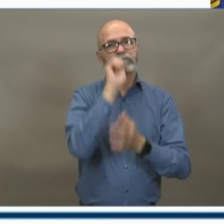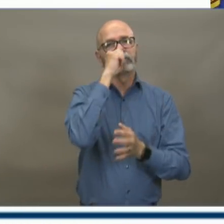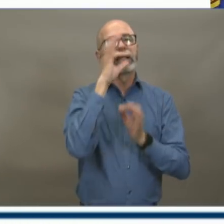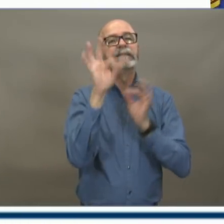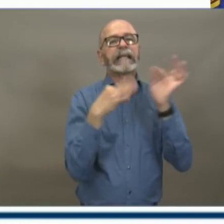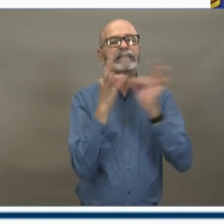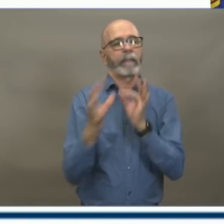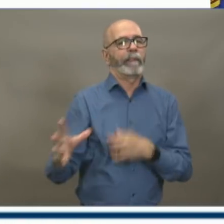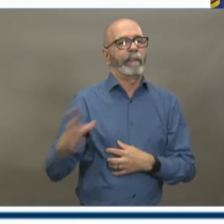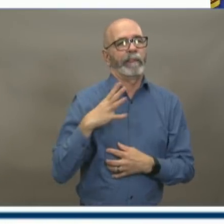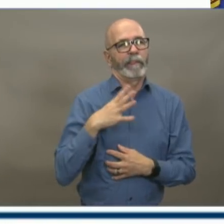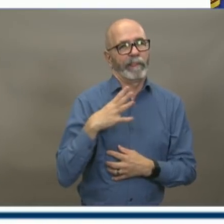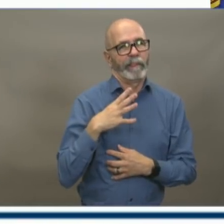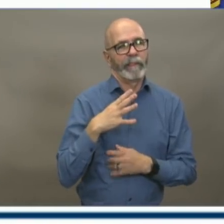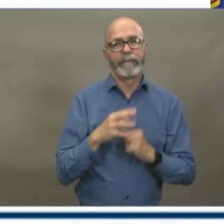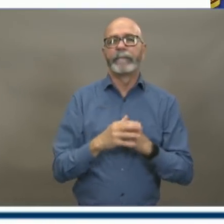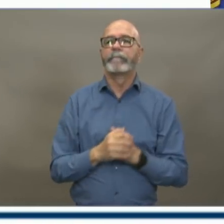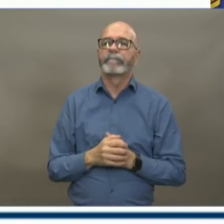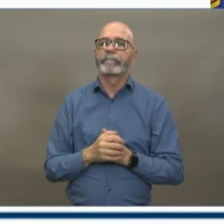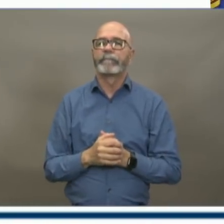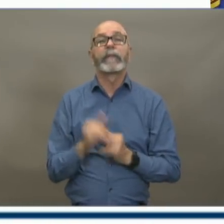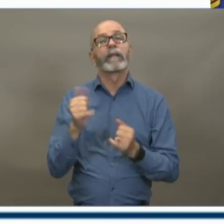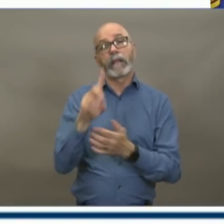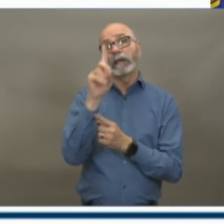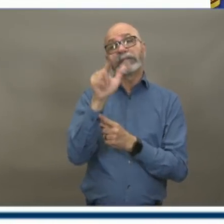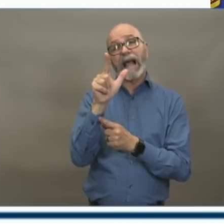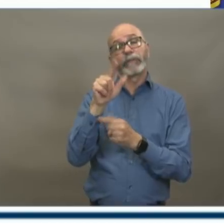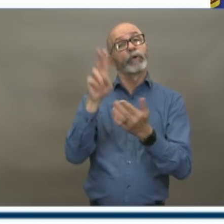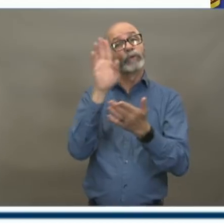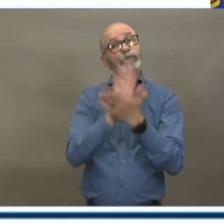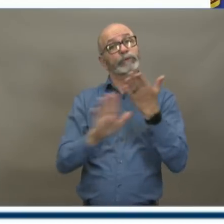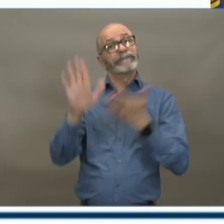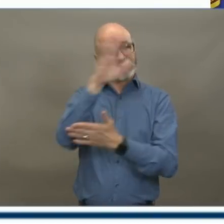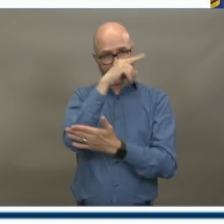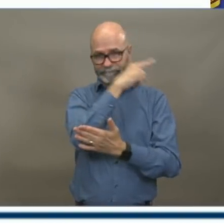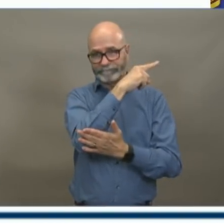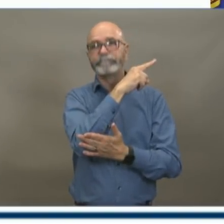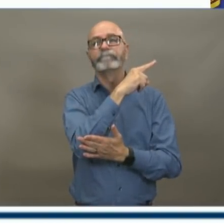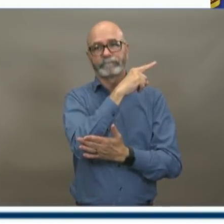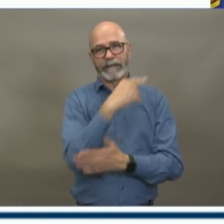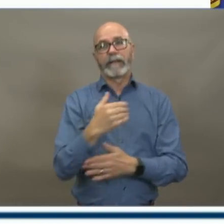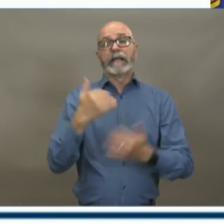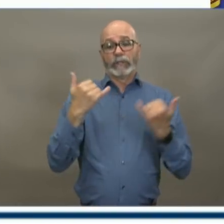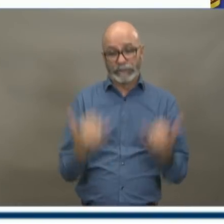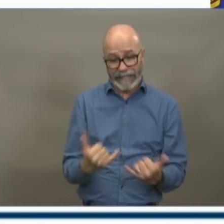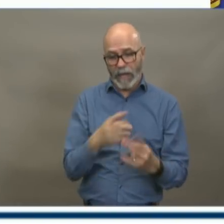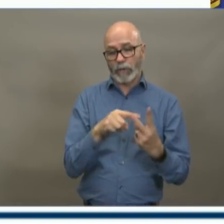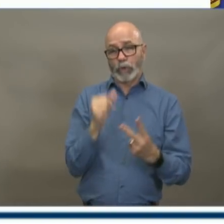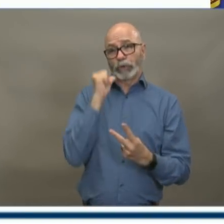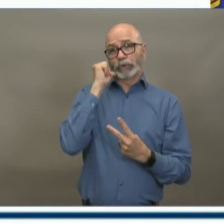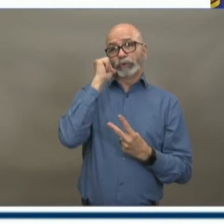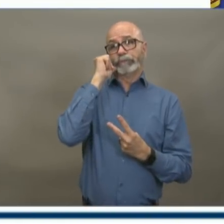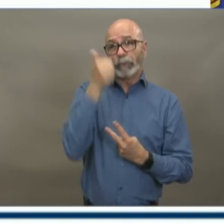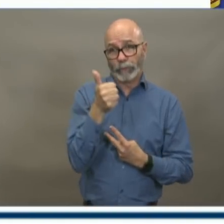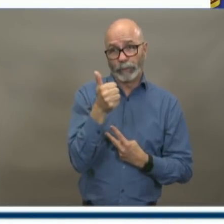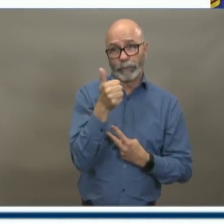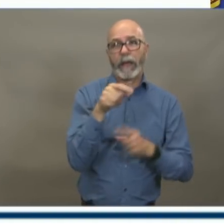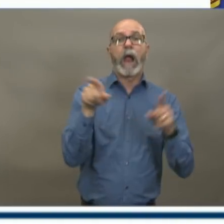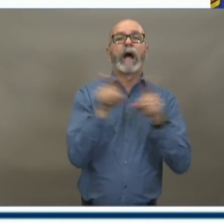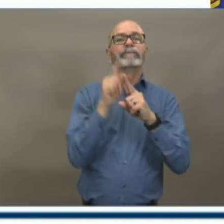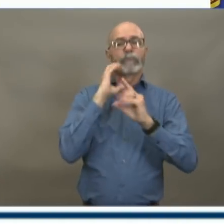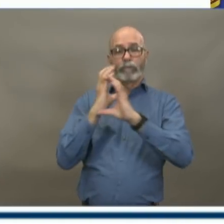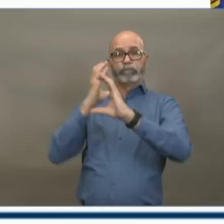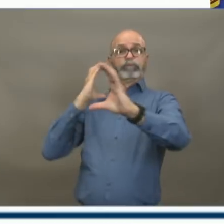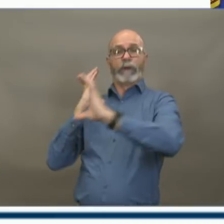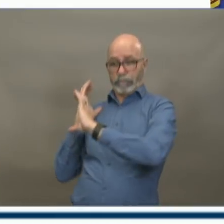today and tomorrow. The Nova Scotia Health Authority Public Health mobile unit van is outside of the